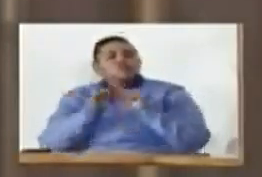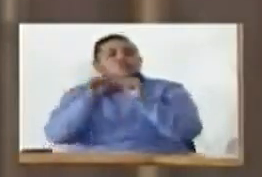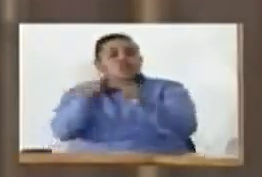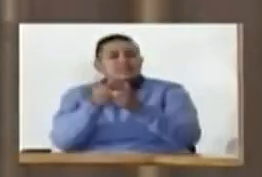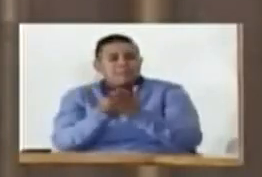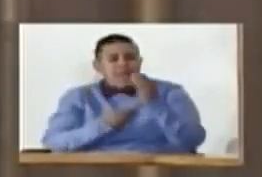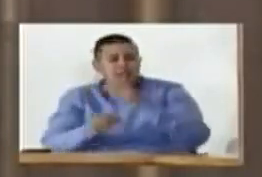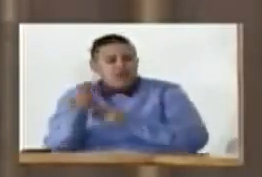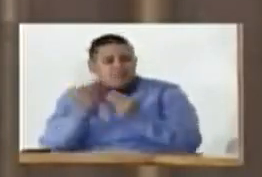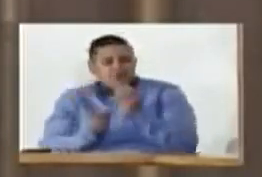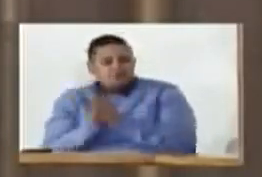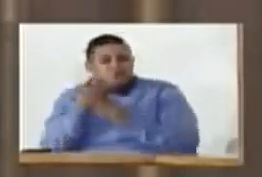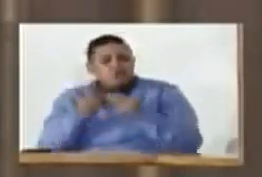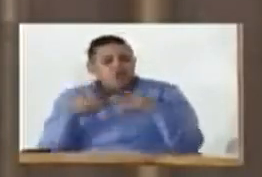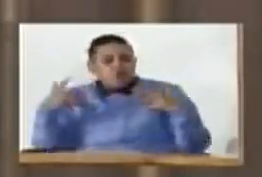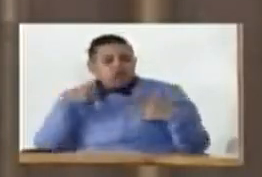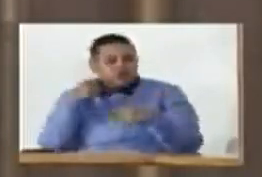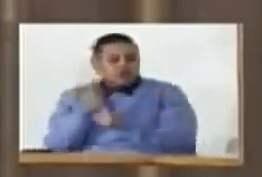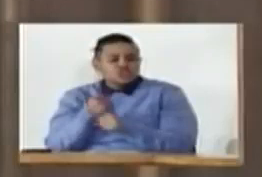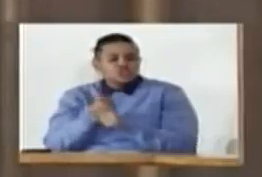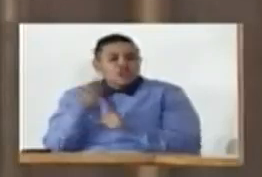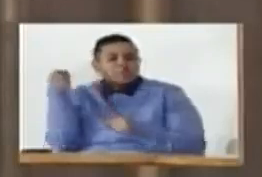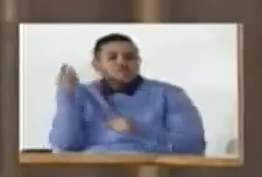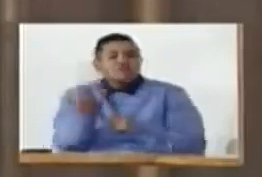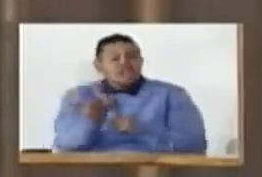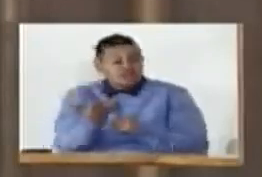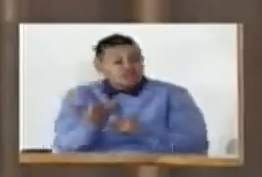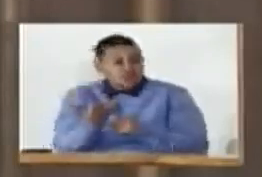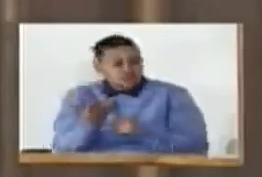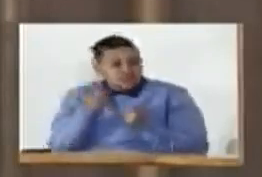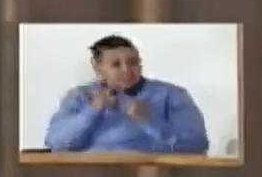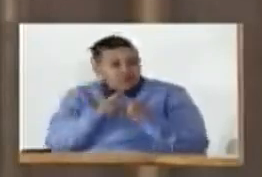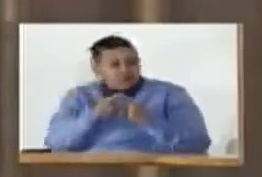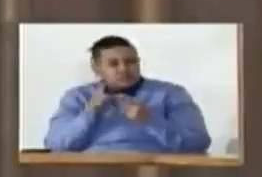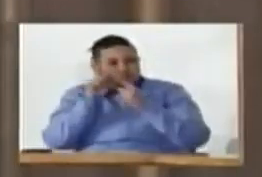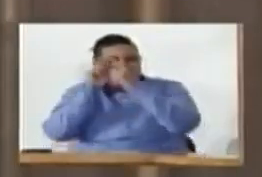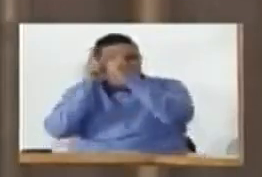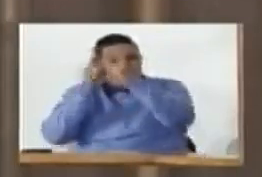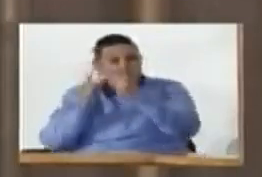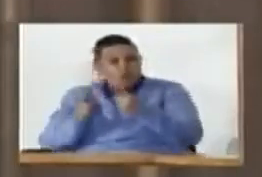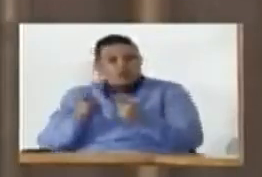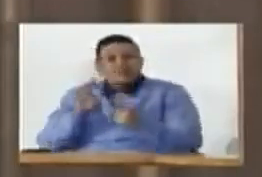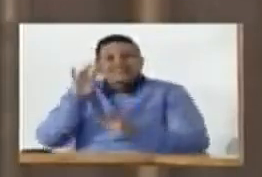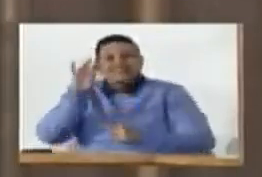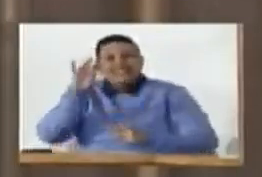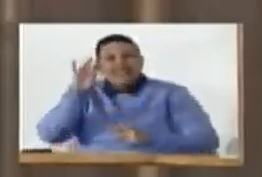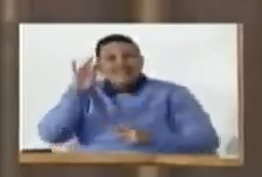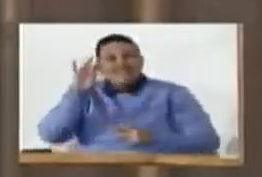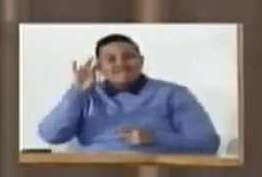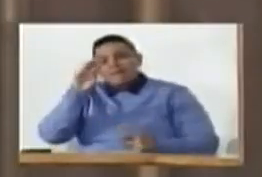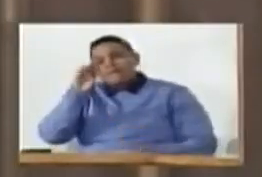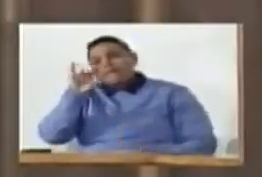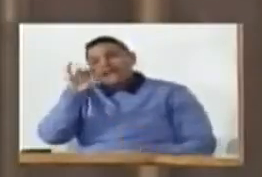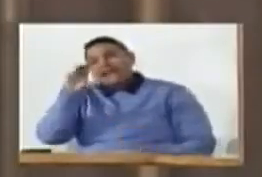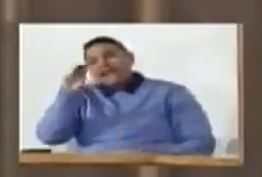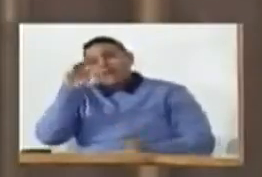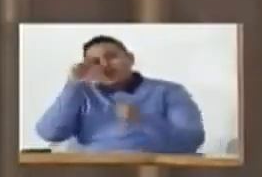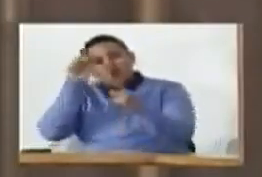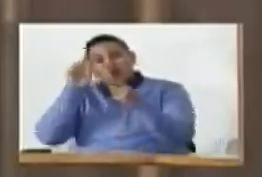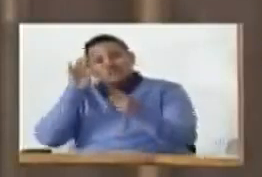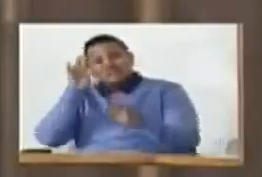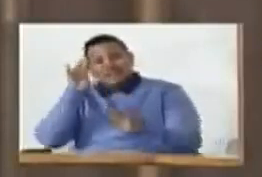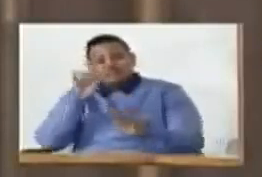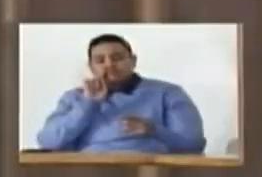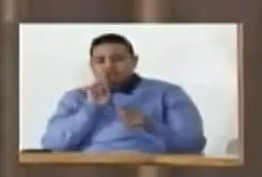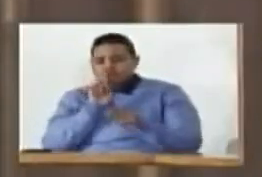growth and job creation, and the Millennium Development Goal 7 to ensure environmental